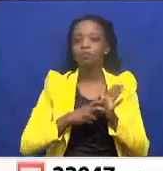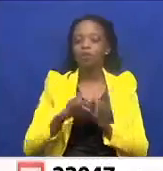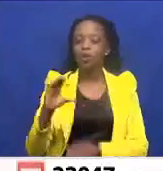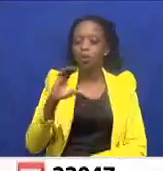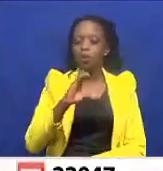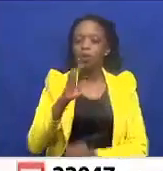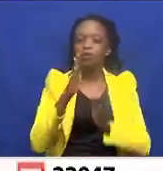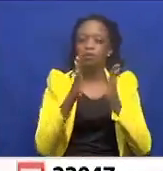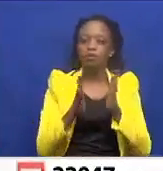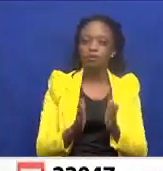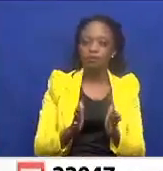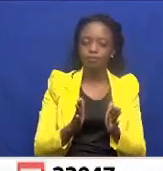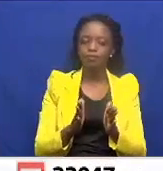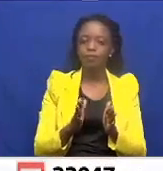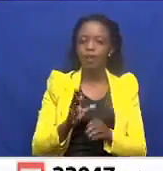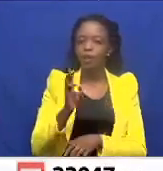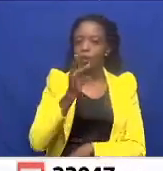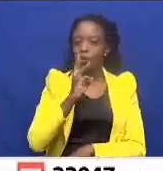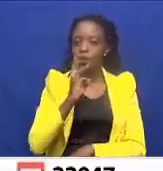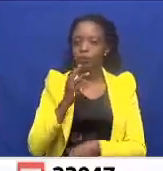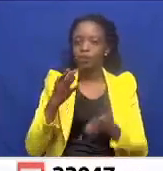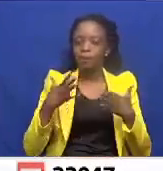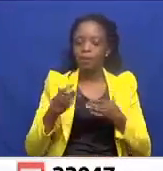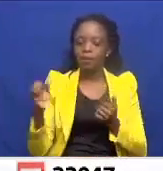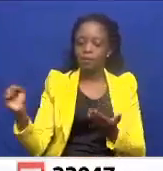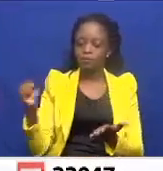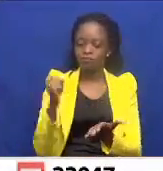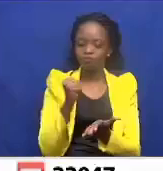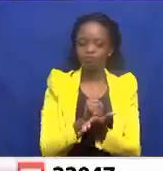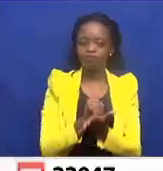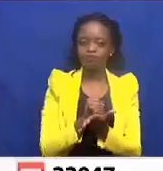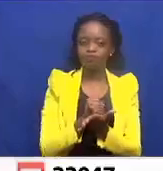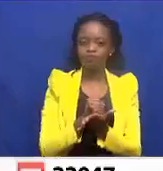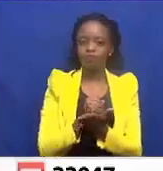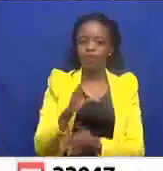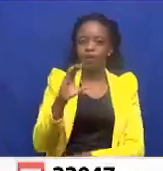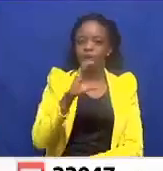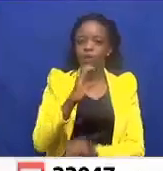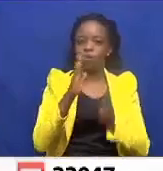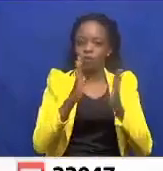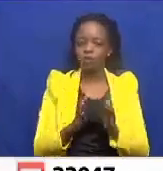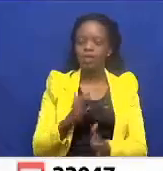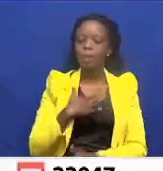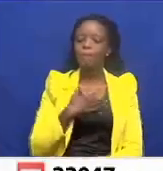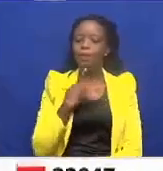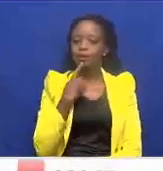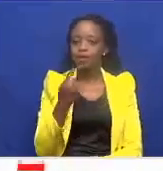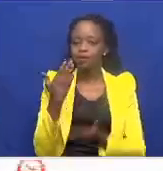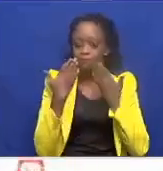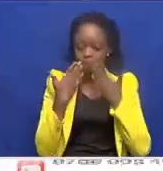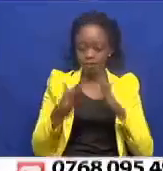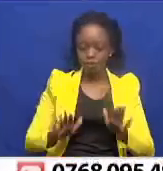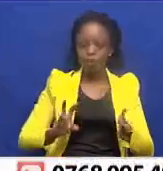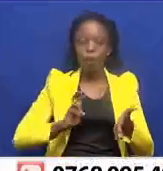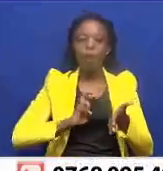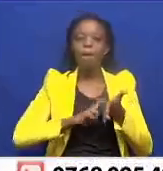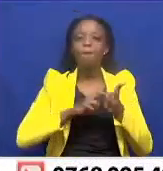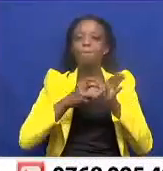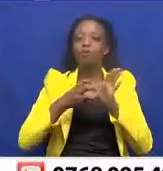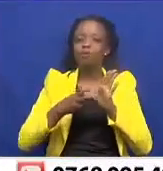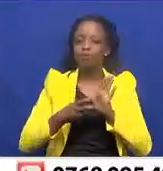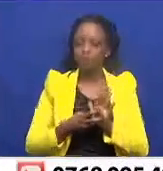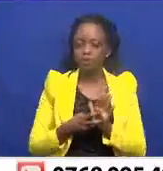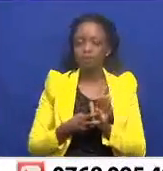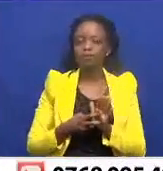contractor, Adi Water, ambao wameajiri contractor, wa nimewaambia ya kwamba huu mradi